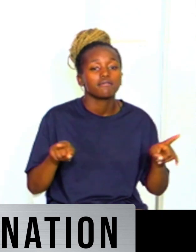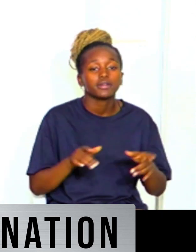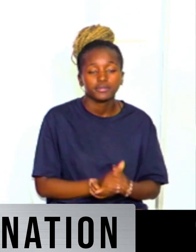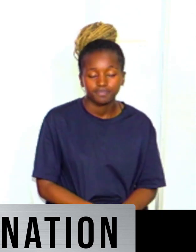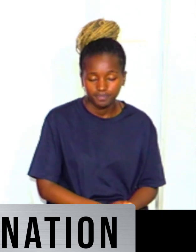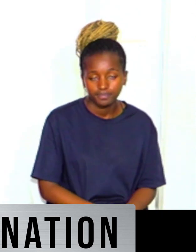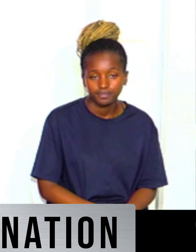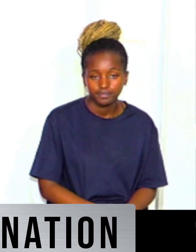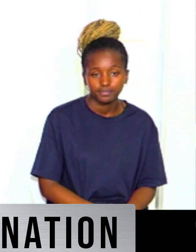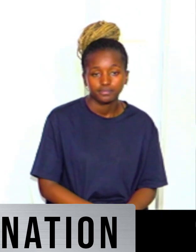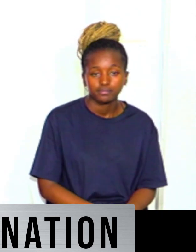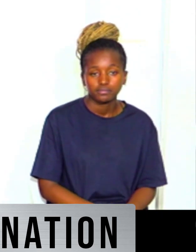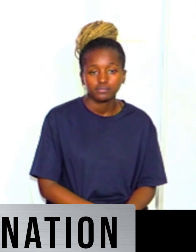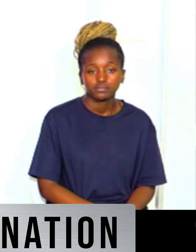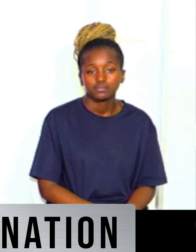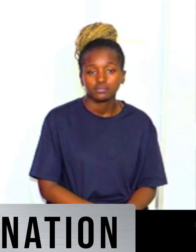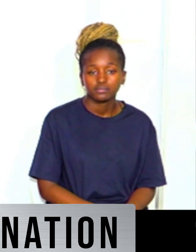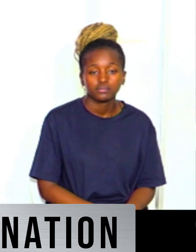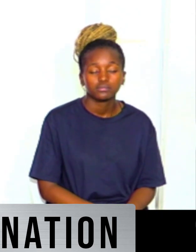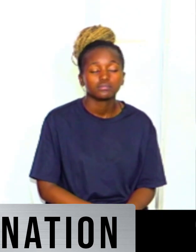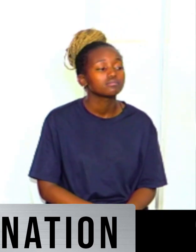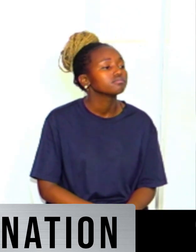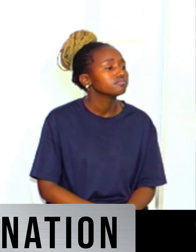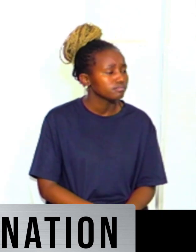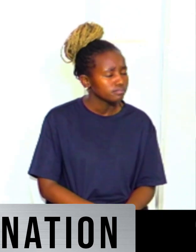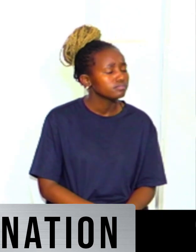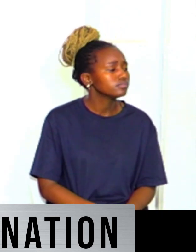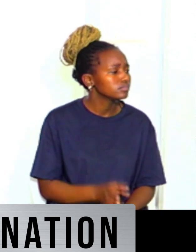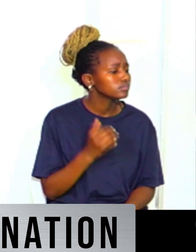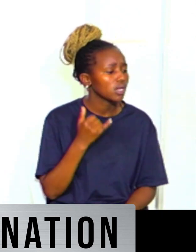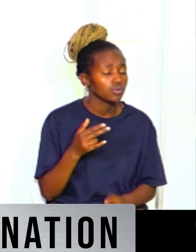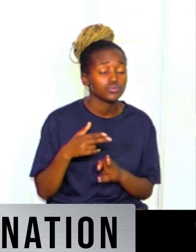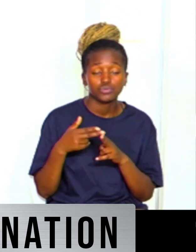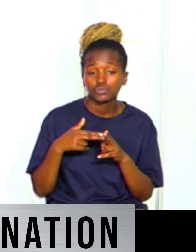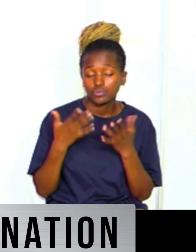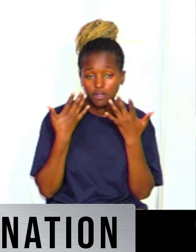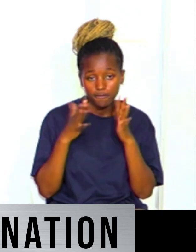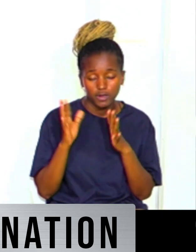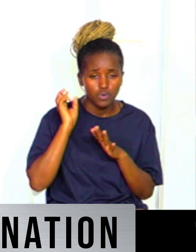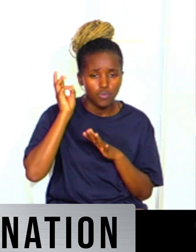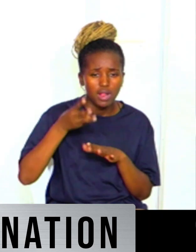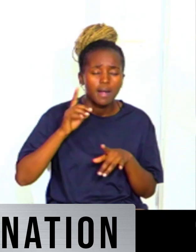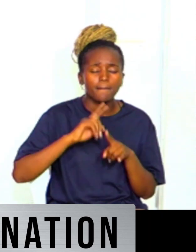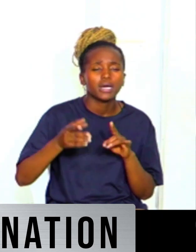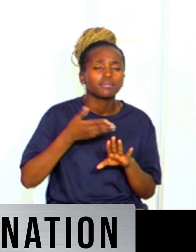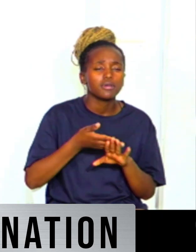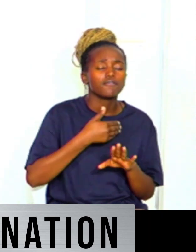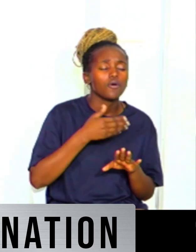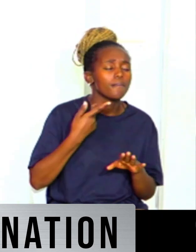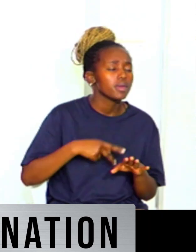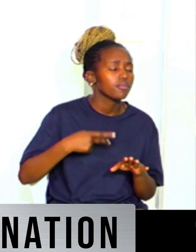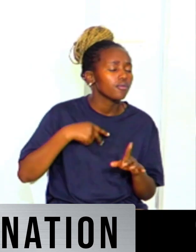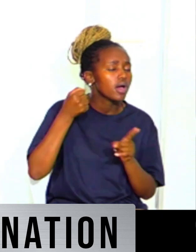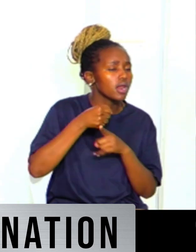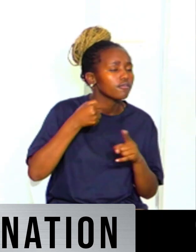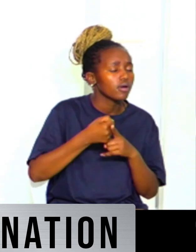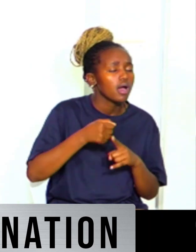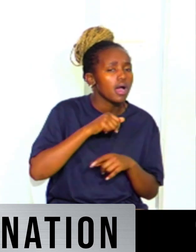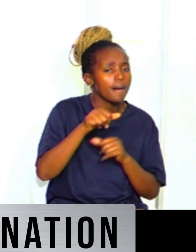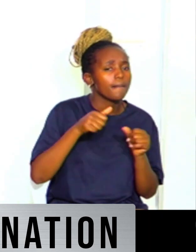alisema atatusaidia. Maybe as we wind up, Raila as advocating for CDF itolewe